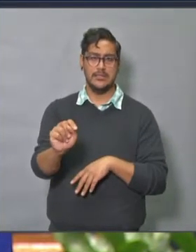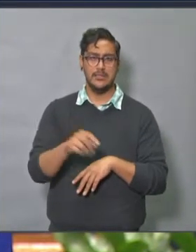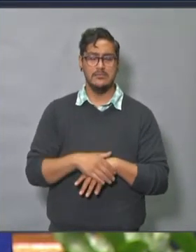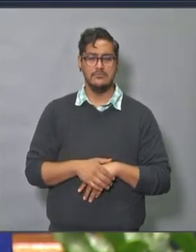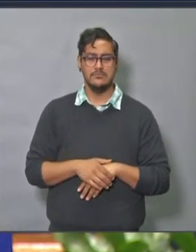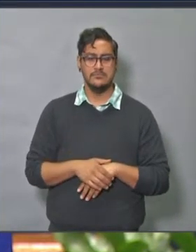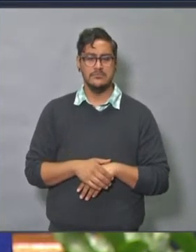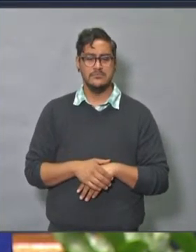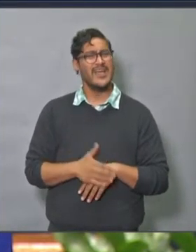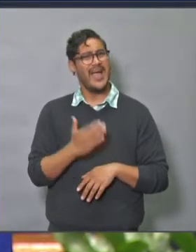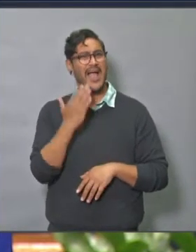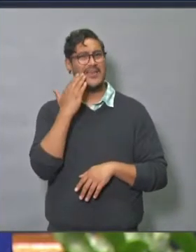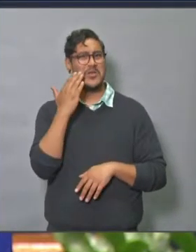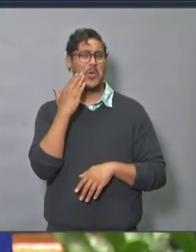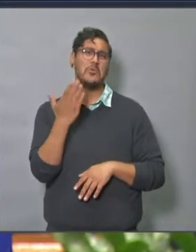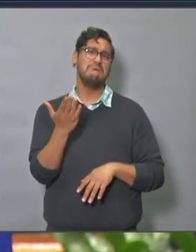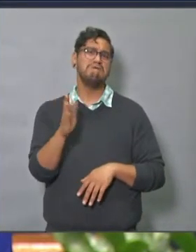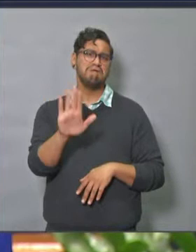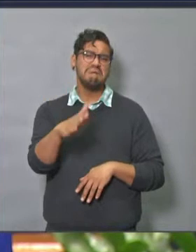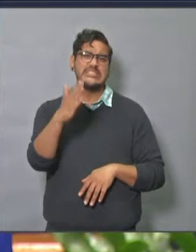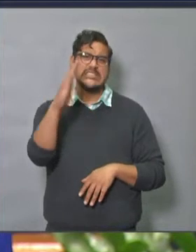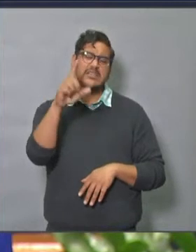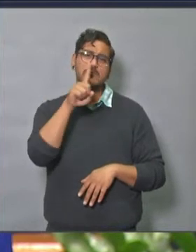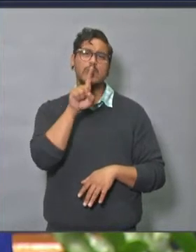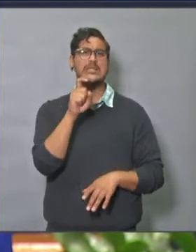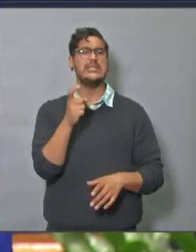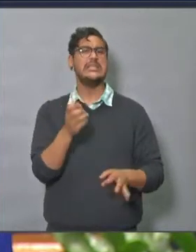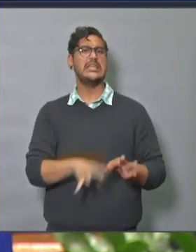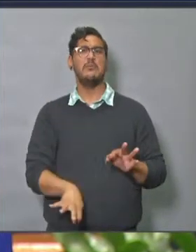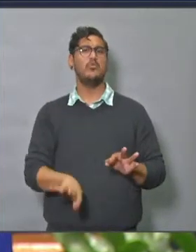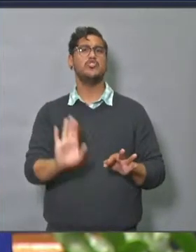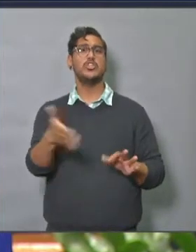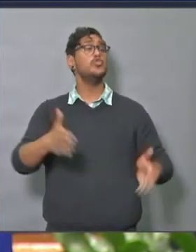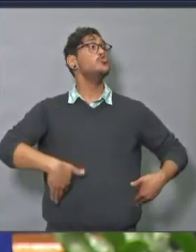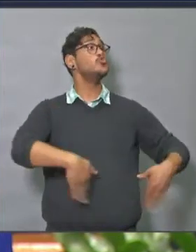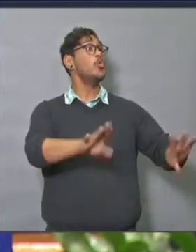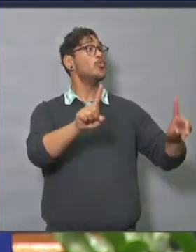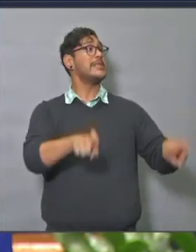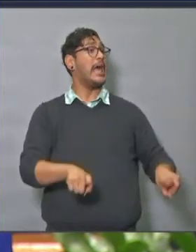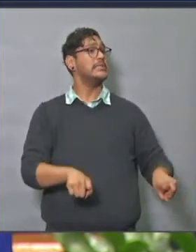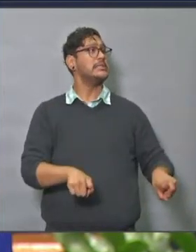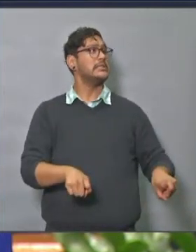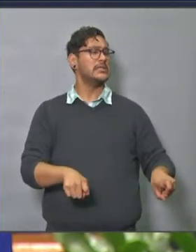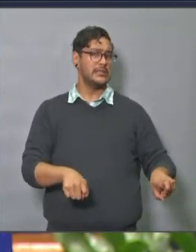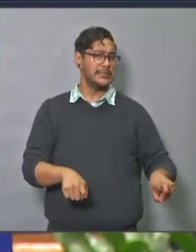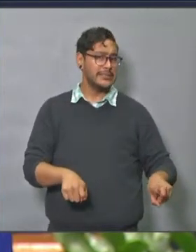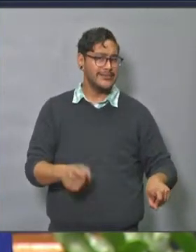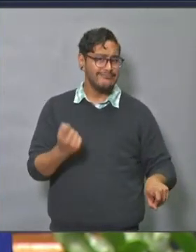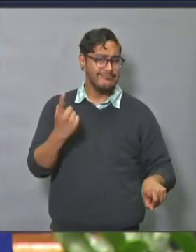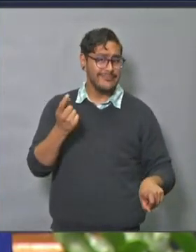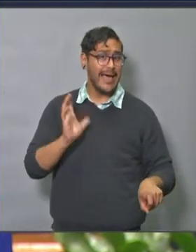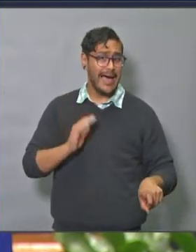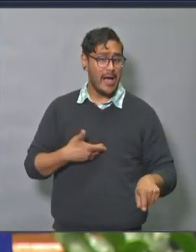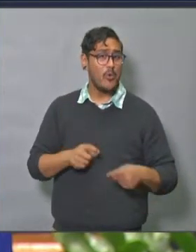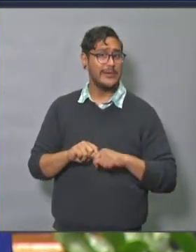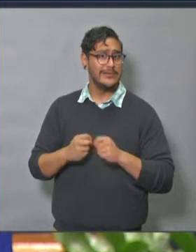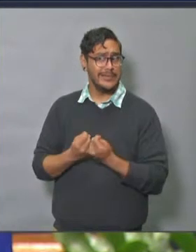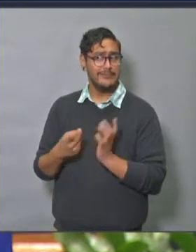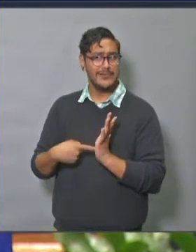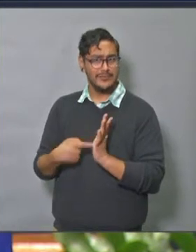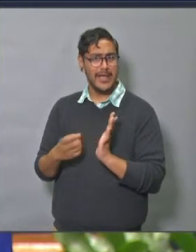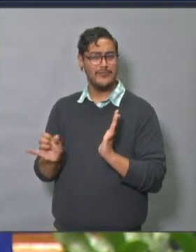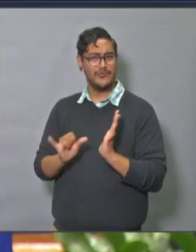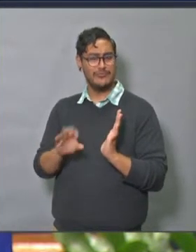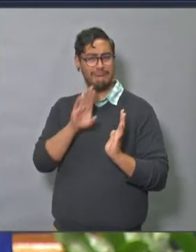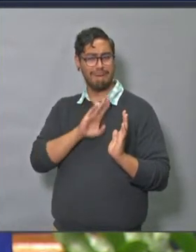seems very simple to put the testing in place, and sometimes even our team has been frustrated by barriers that crop